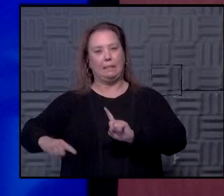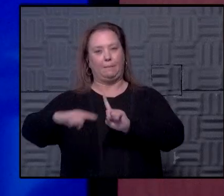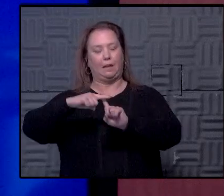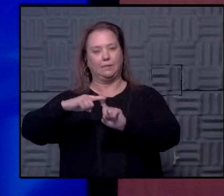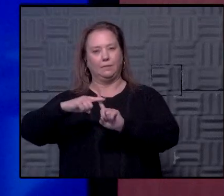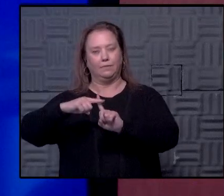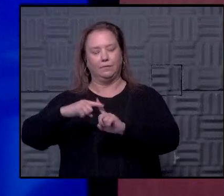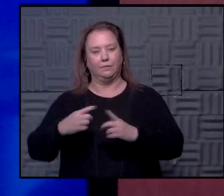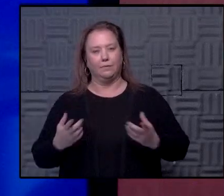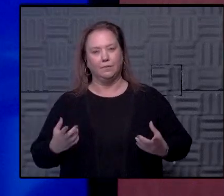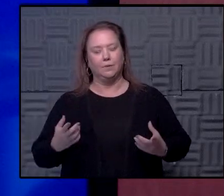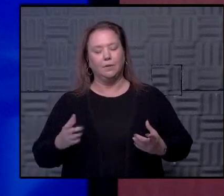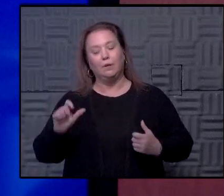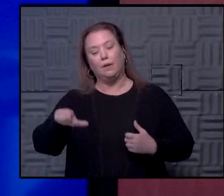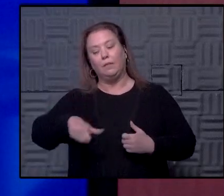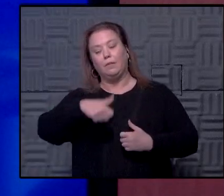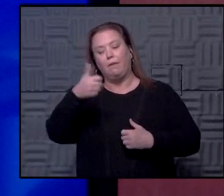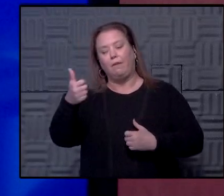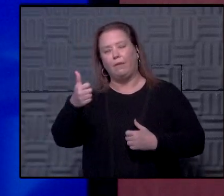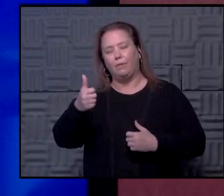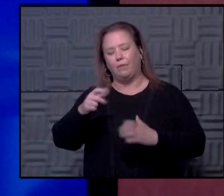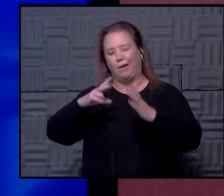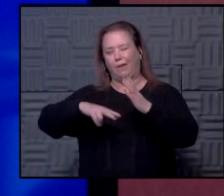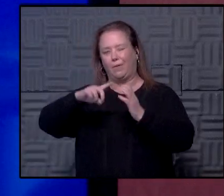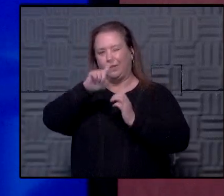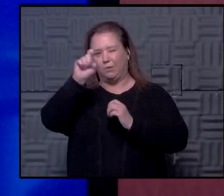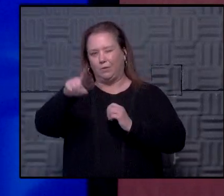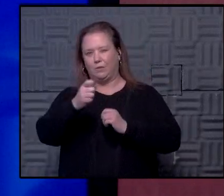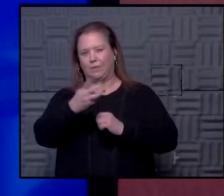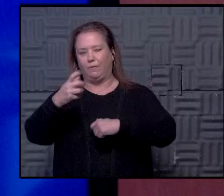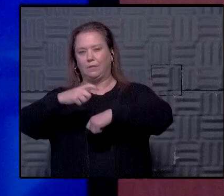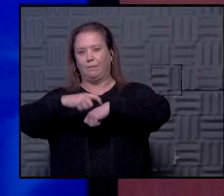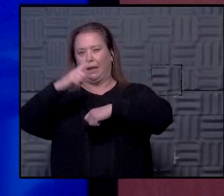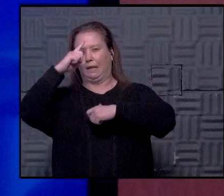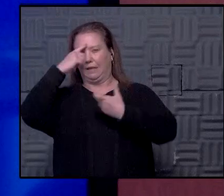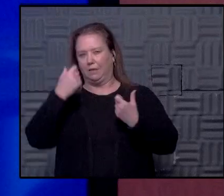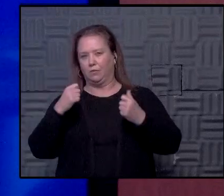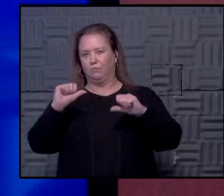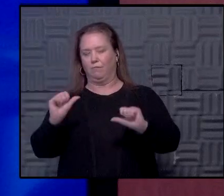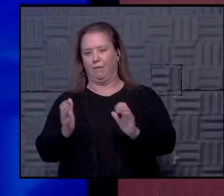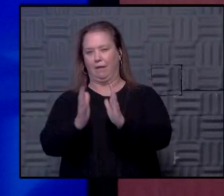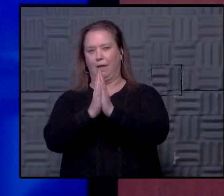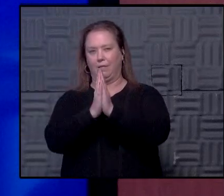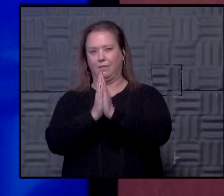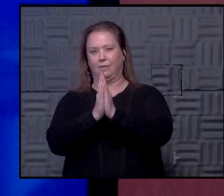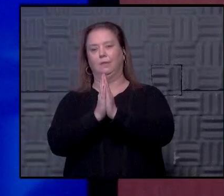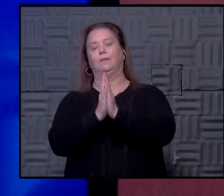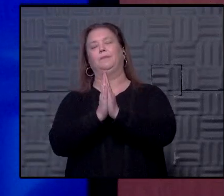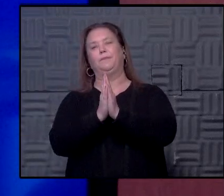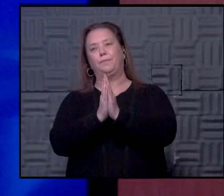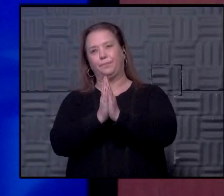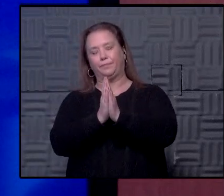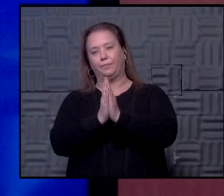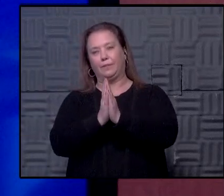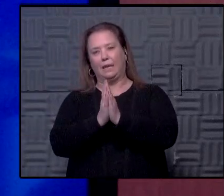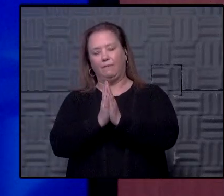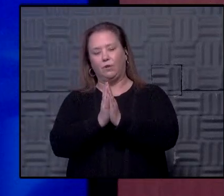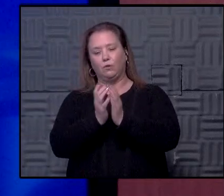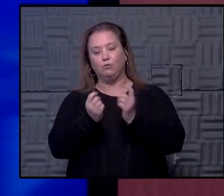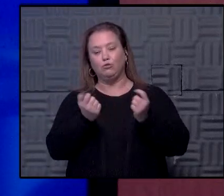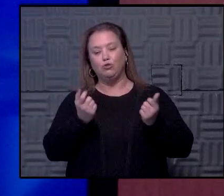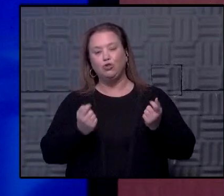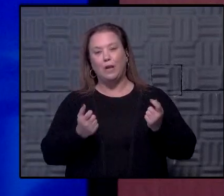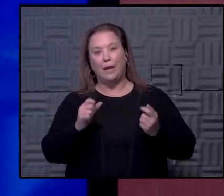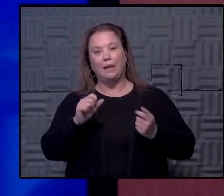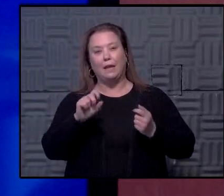true. I think the other point about this reinfection, I've read this question a couple of times. I think what they're trying to ask with this is, if you've shed the